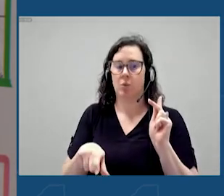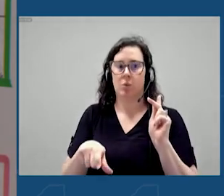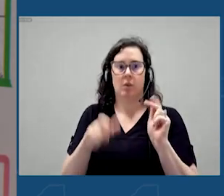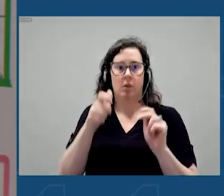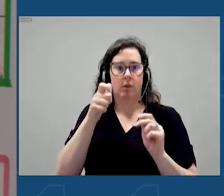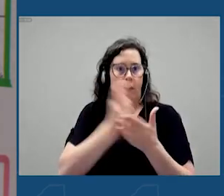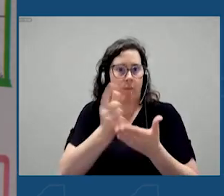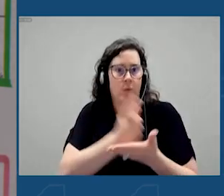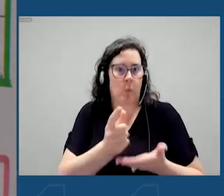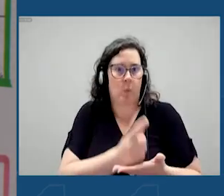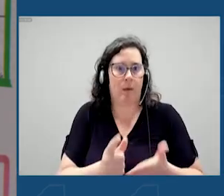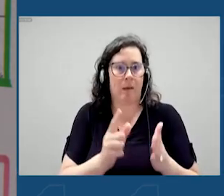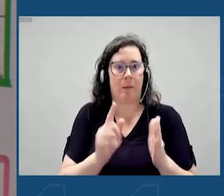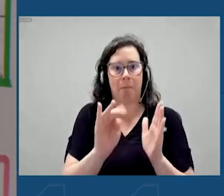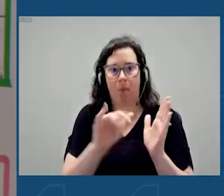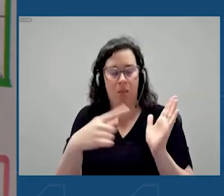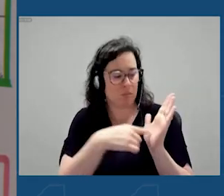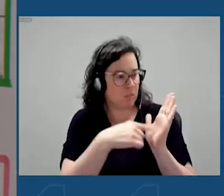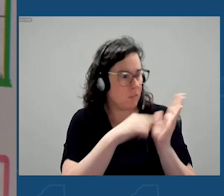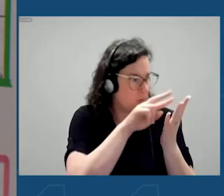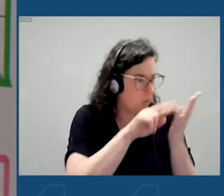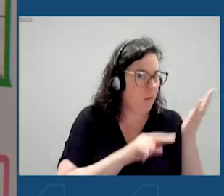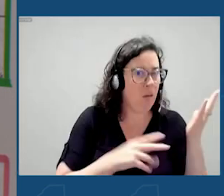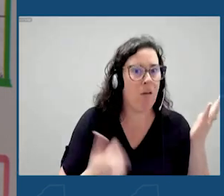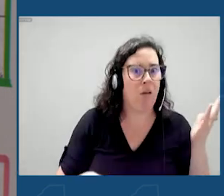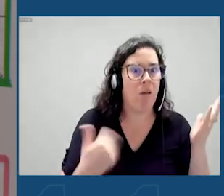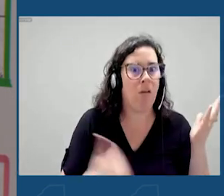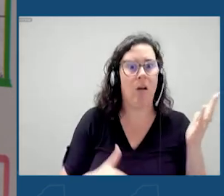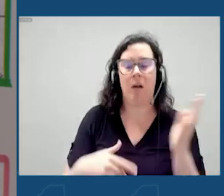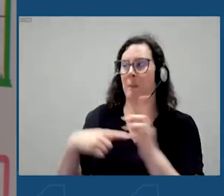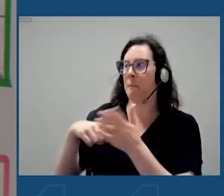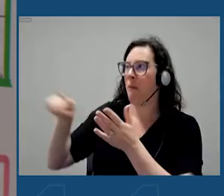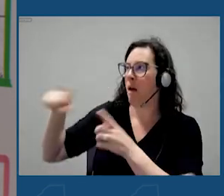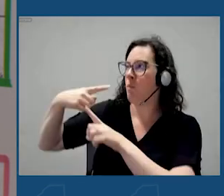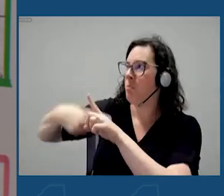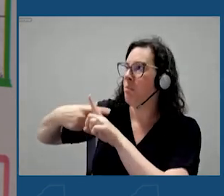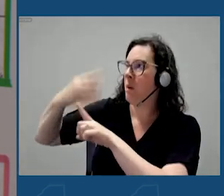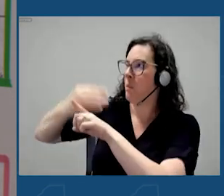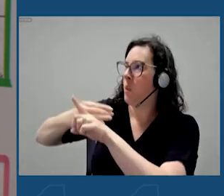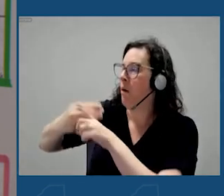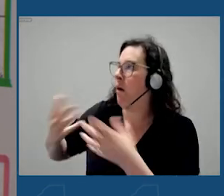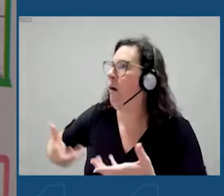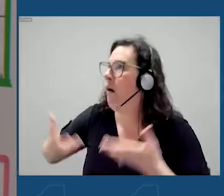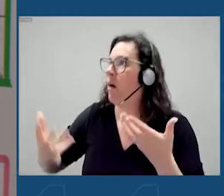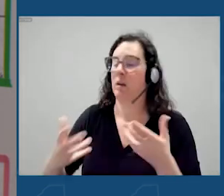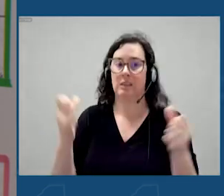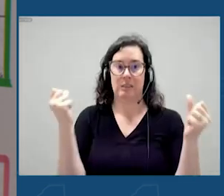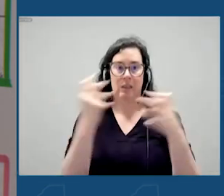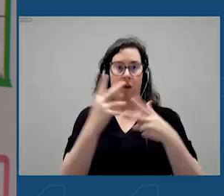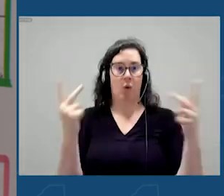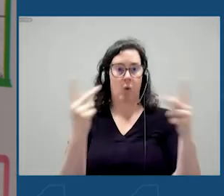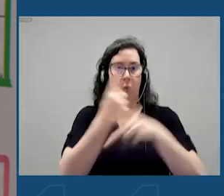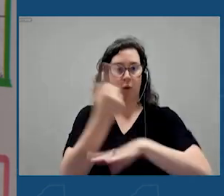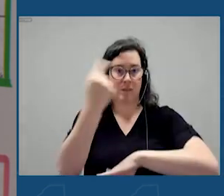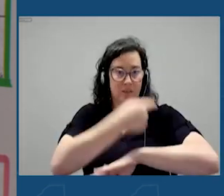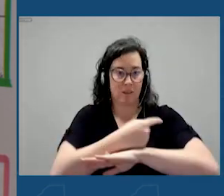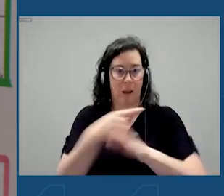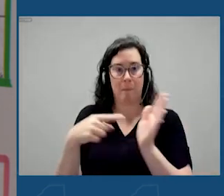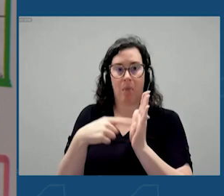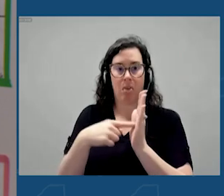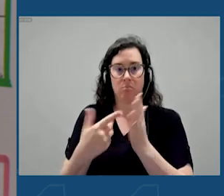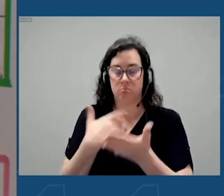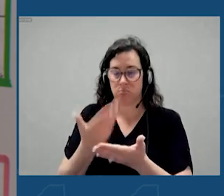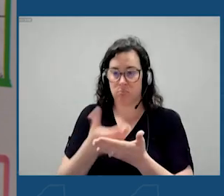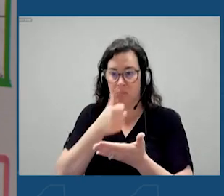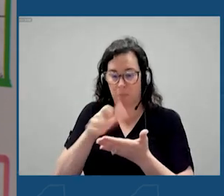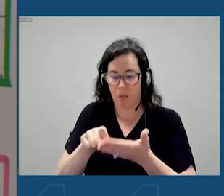their rent and their mortgage and the cost of everything. The scariest day is when those bills arrive and you sit at the table and say, wow, how is